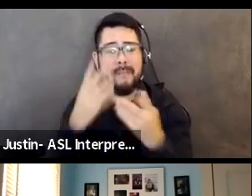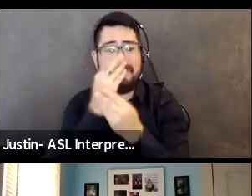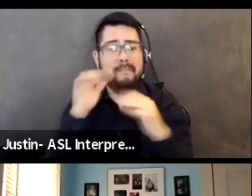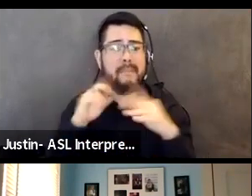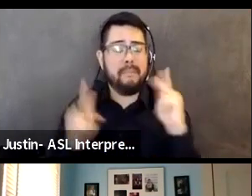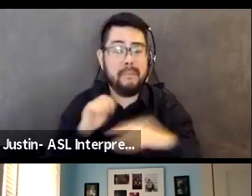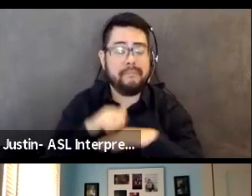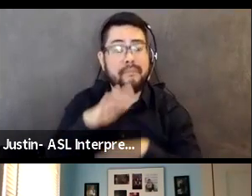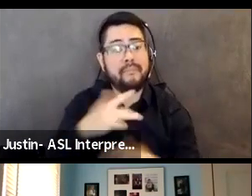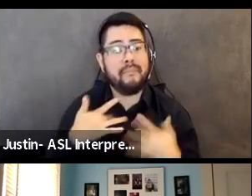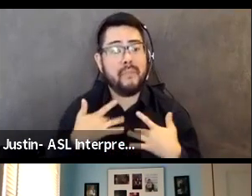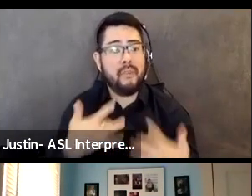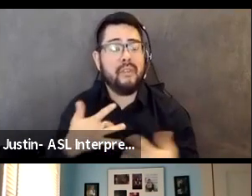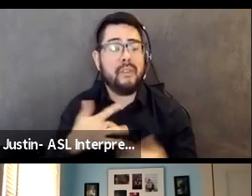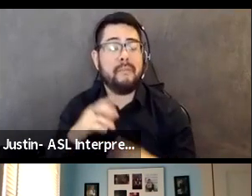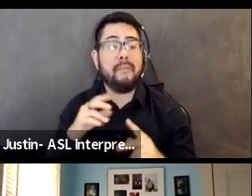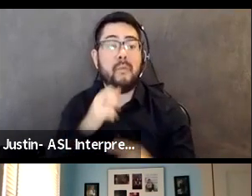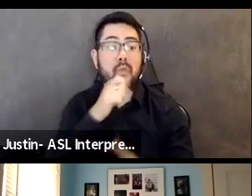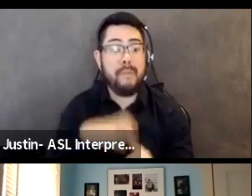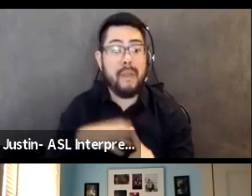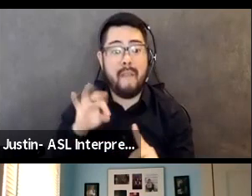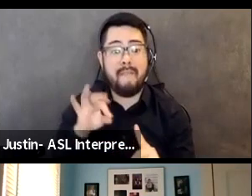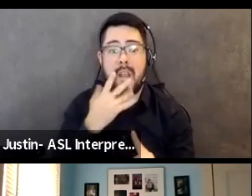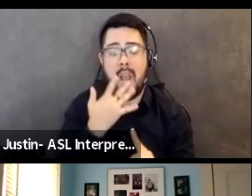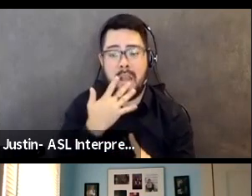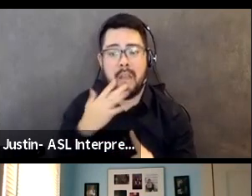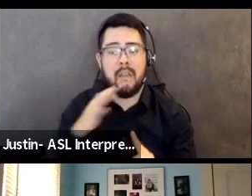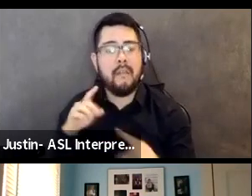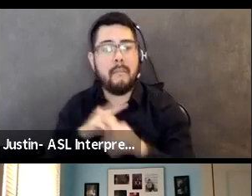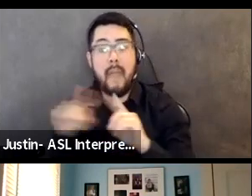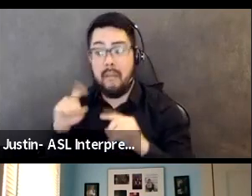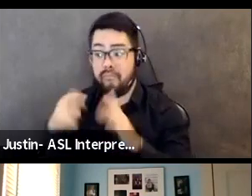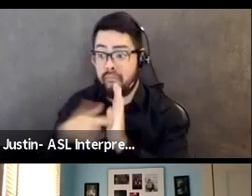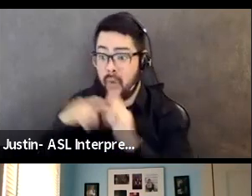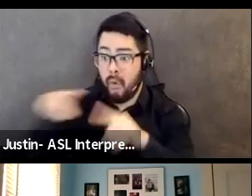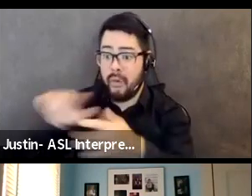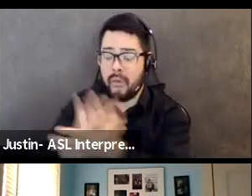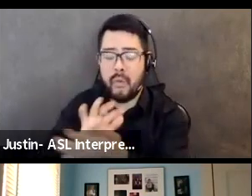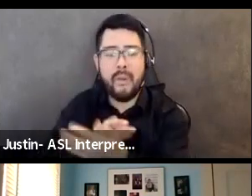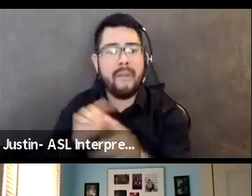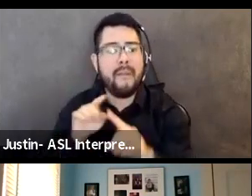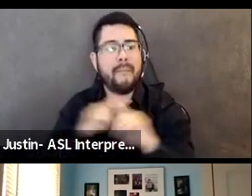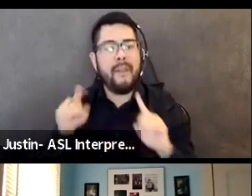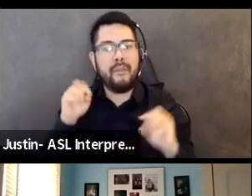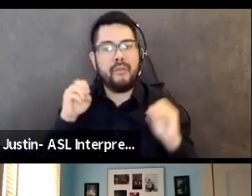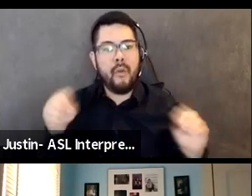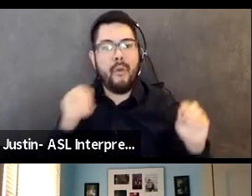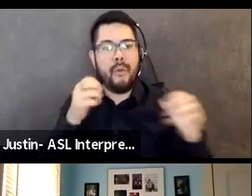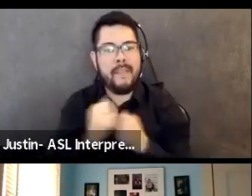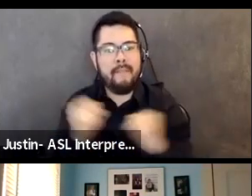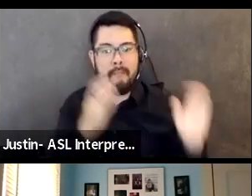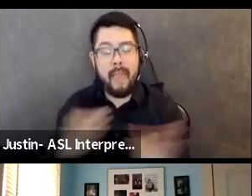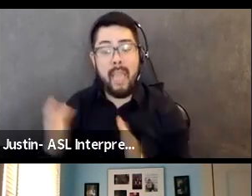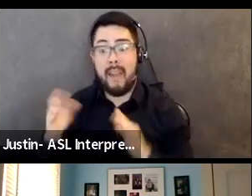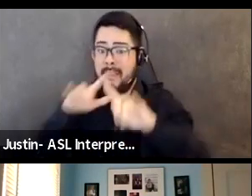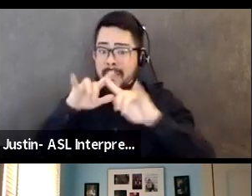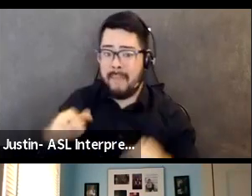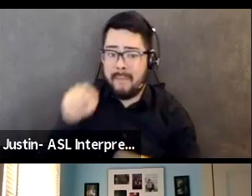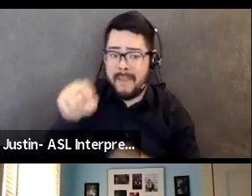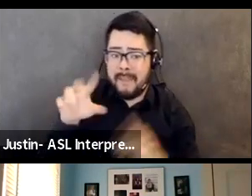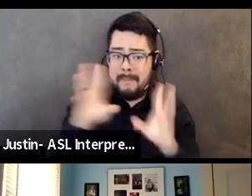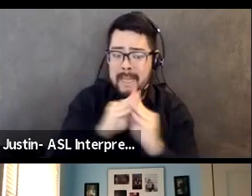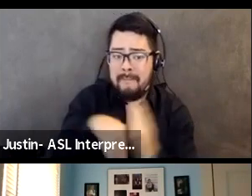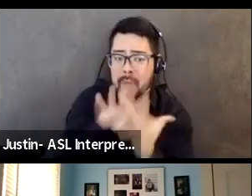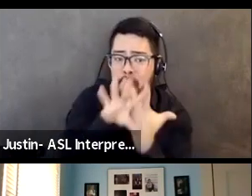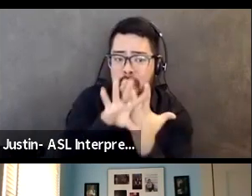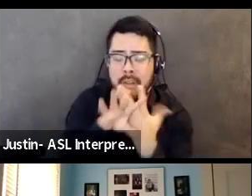color back into school buildings admittedly without a safety plan while we hold this meeting virtually for our own safety and you're telling